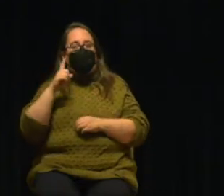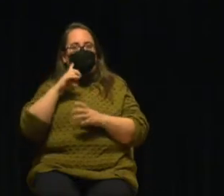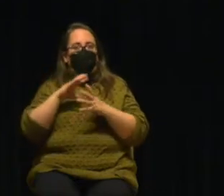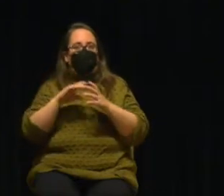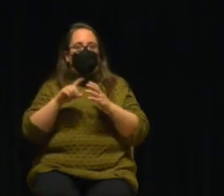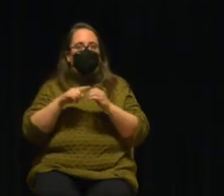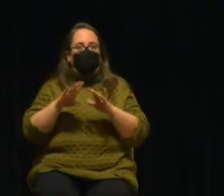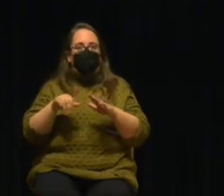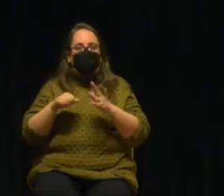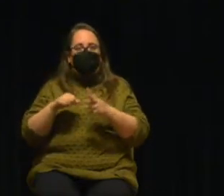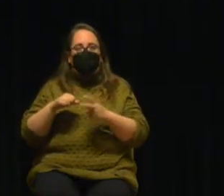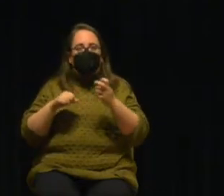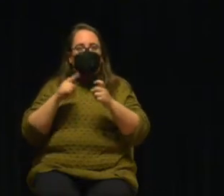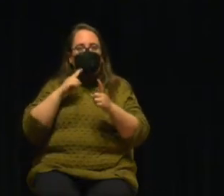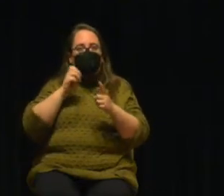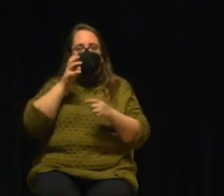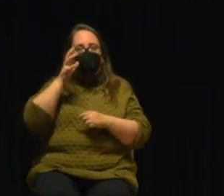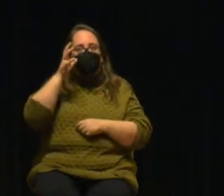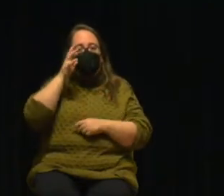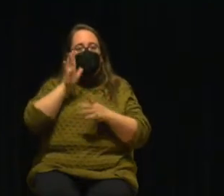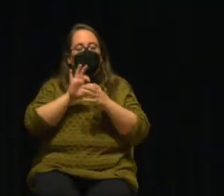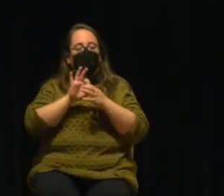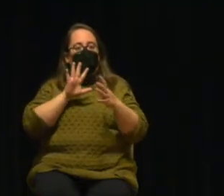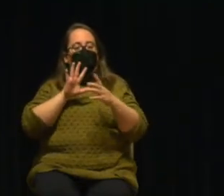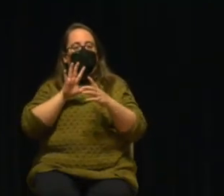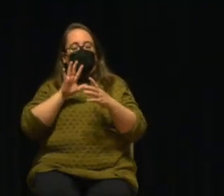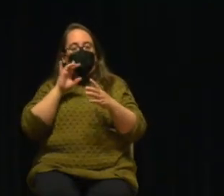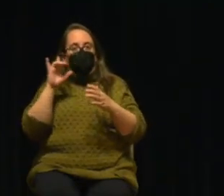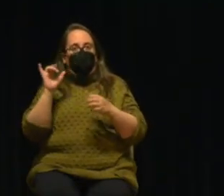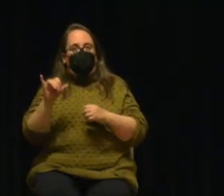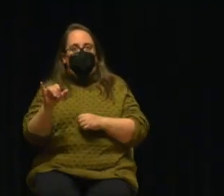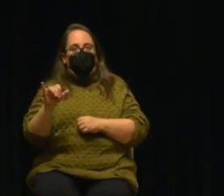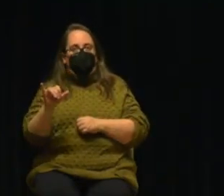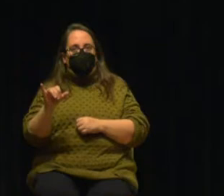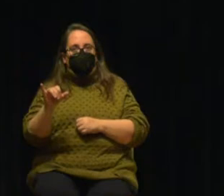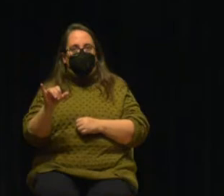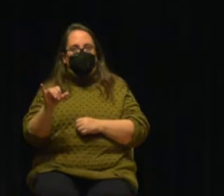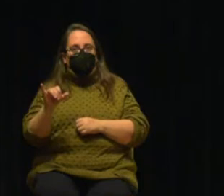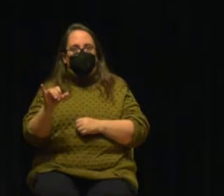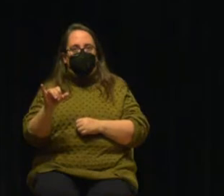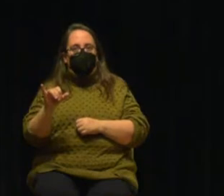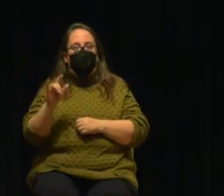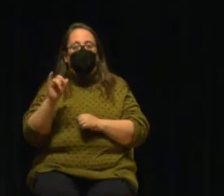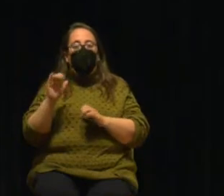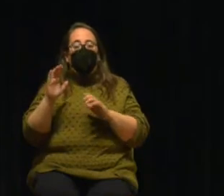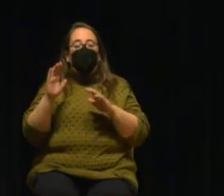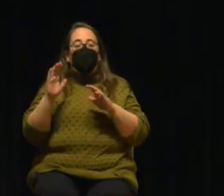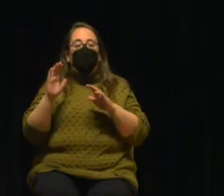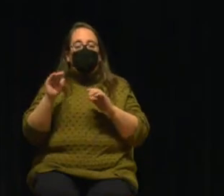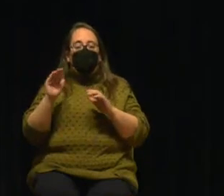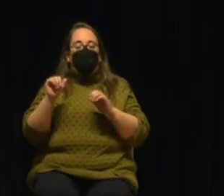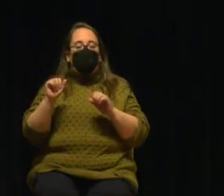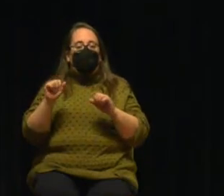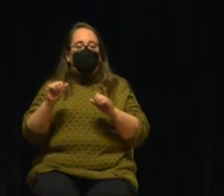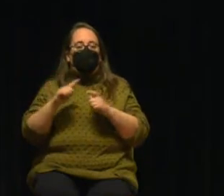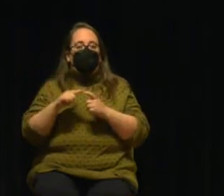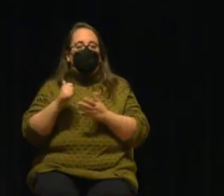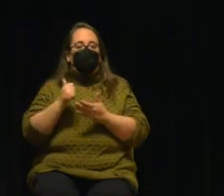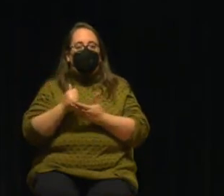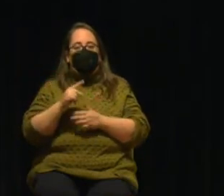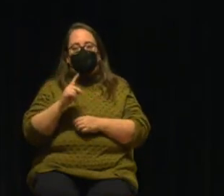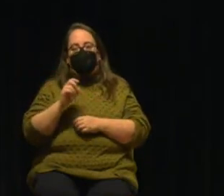children stolen away from their parents, separated from them forever. And he hoped desperately that he'd be able to help